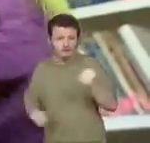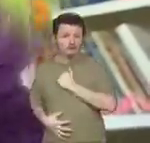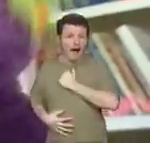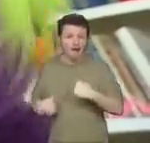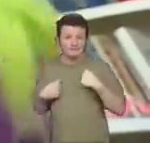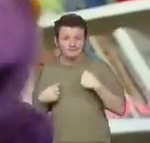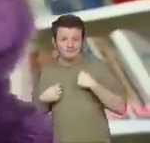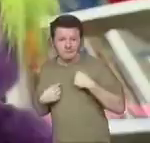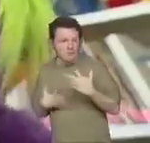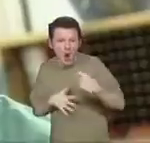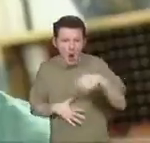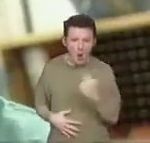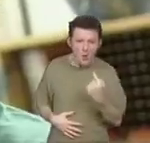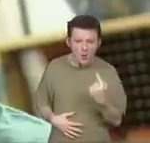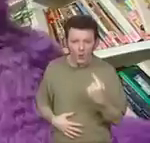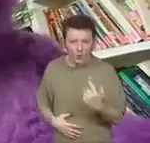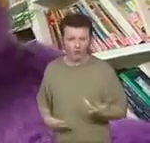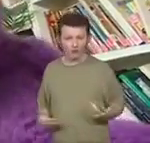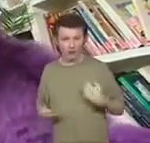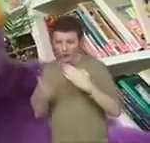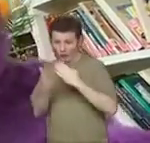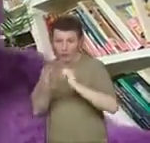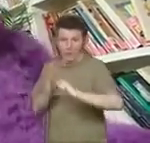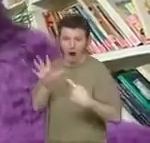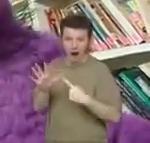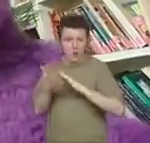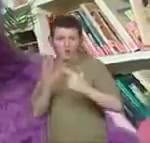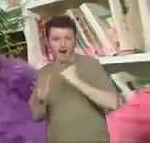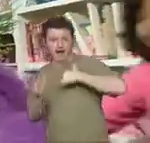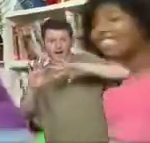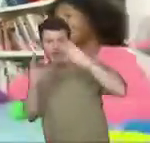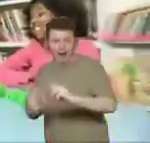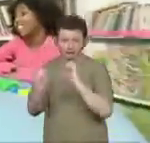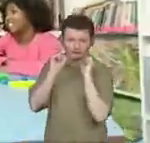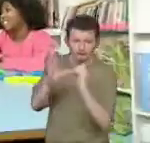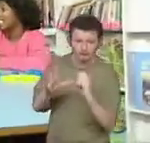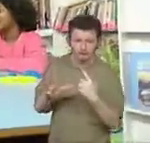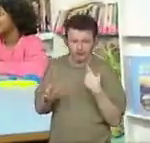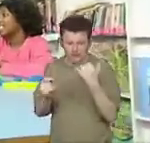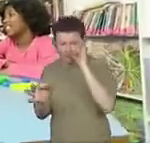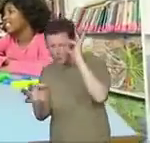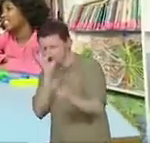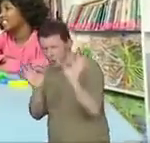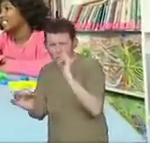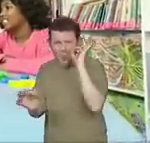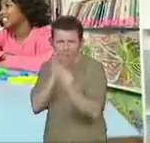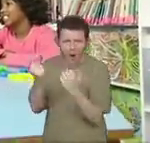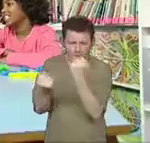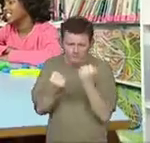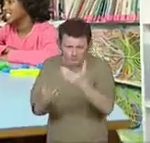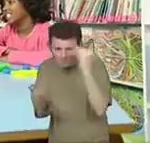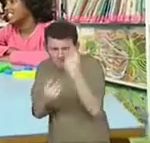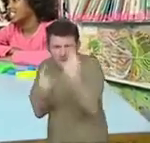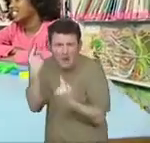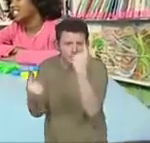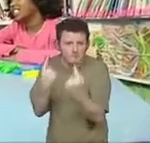send our answers back to... Who? Hubba Hubba in Hoobland. Hooby Galooby, you tiddly peeps do ask a